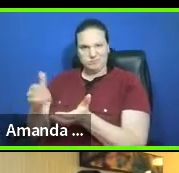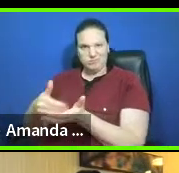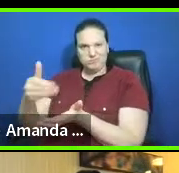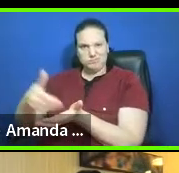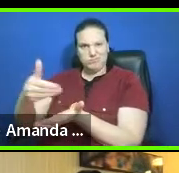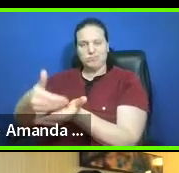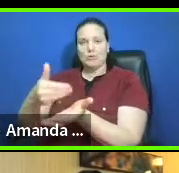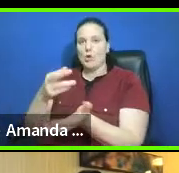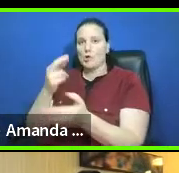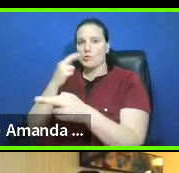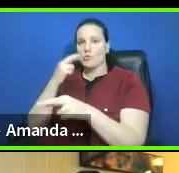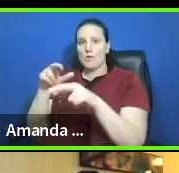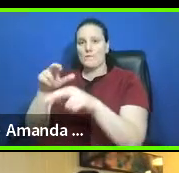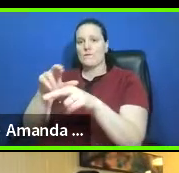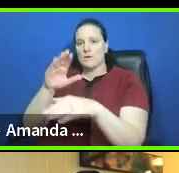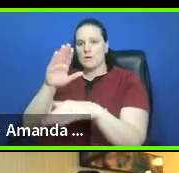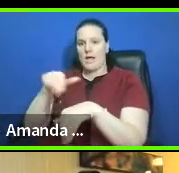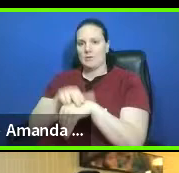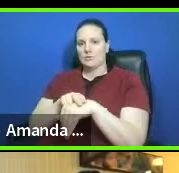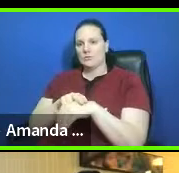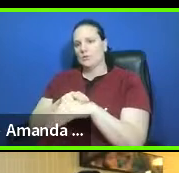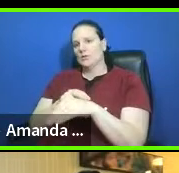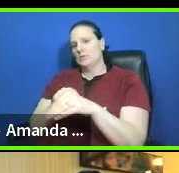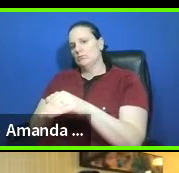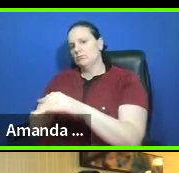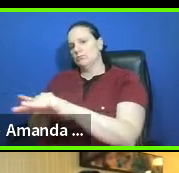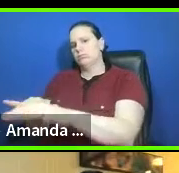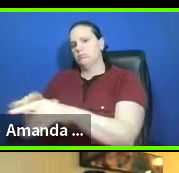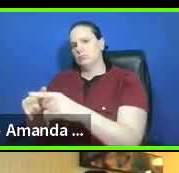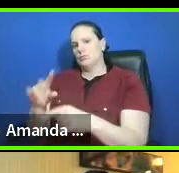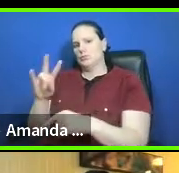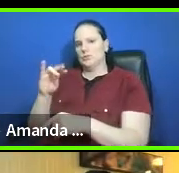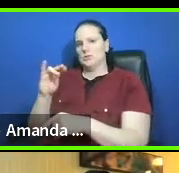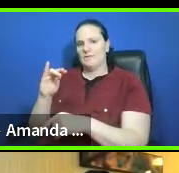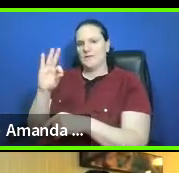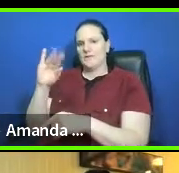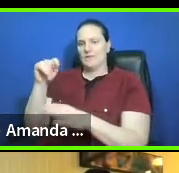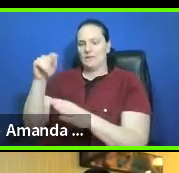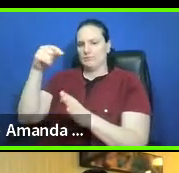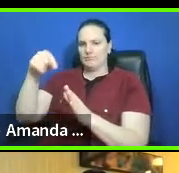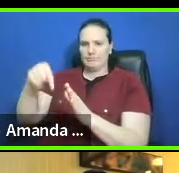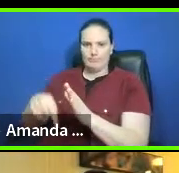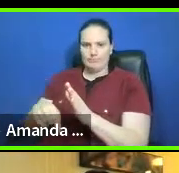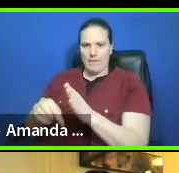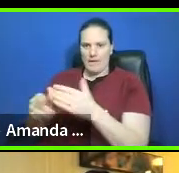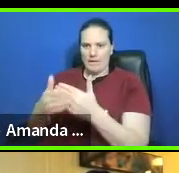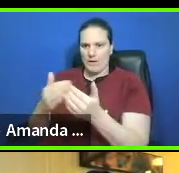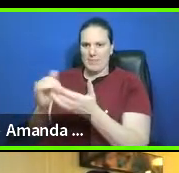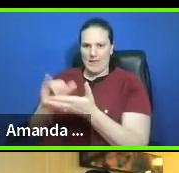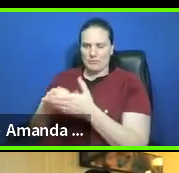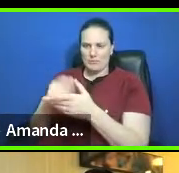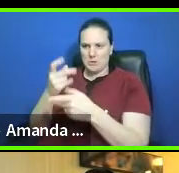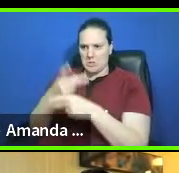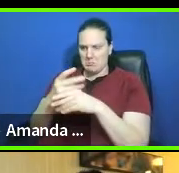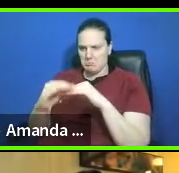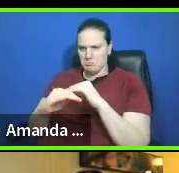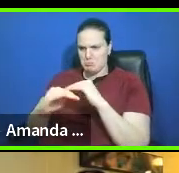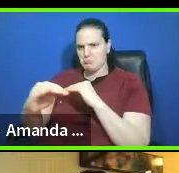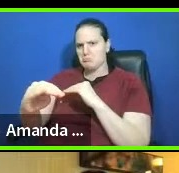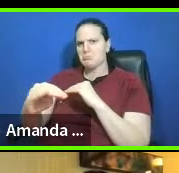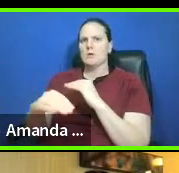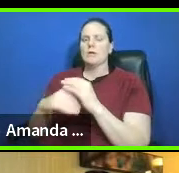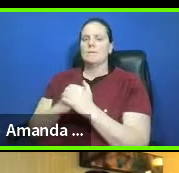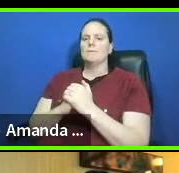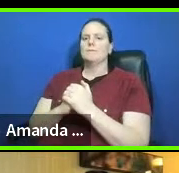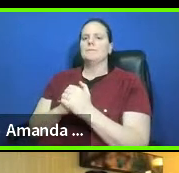The river naturally scours out to about 17 feet right now anyway, and that's what they maintain it to.